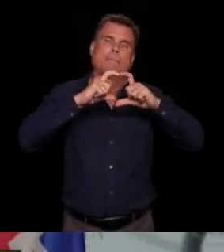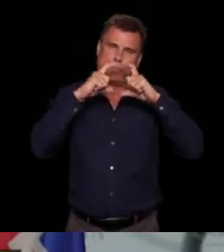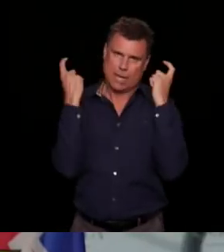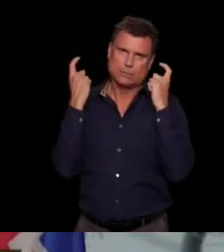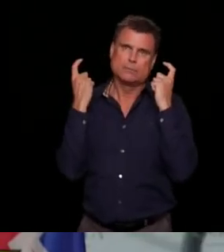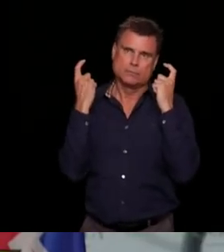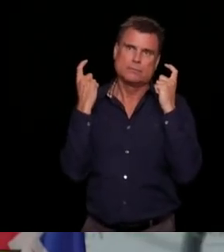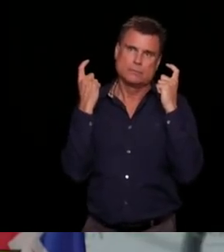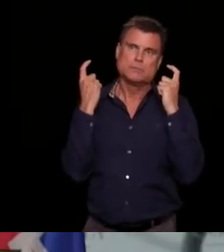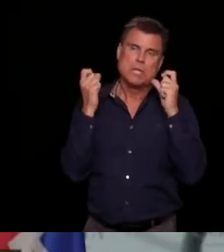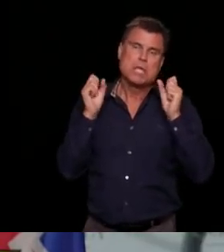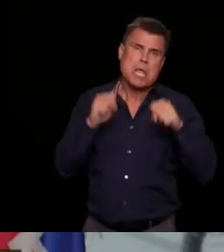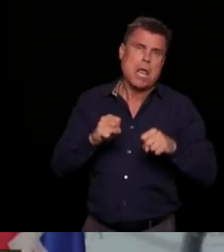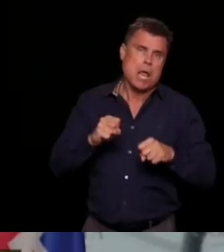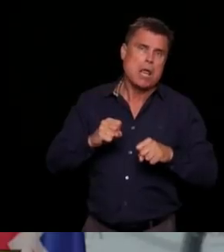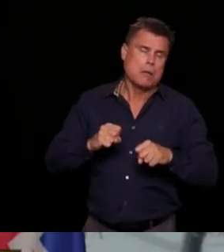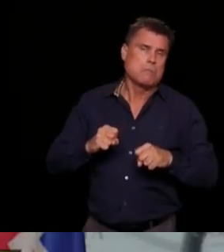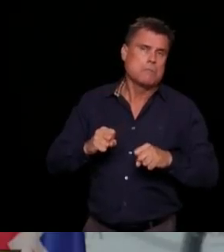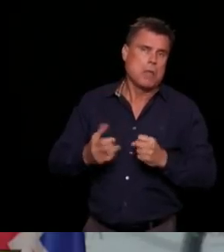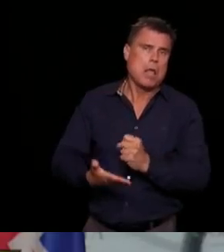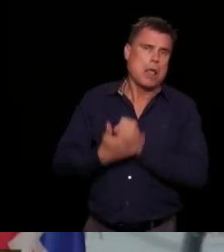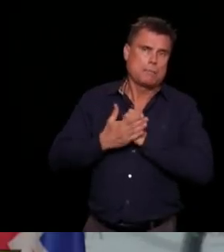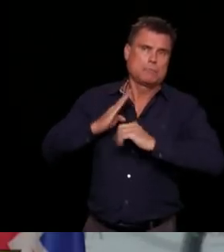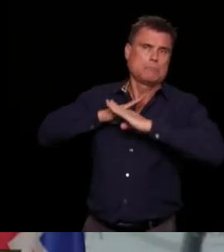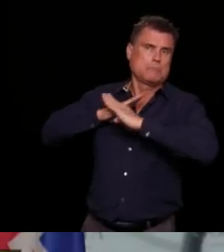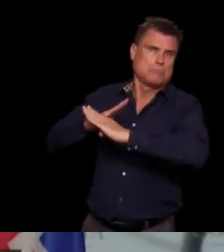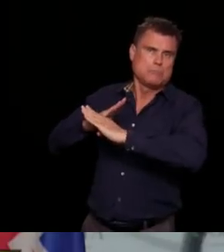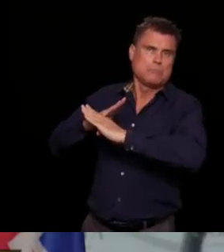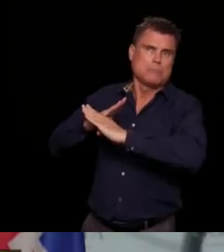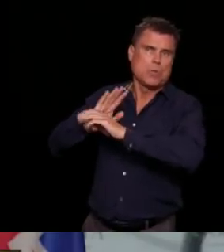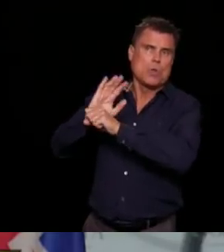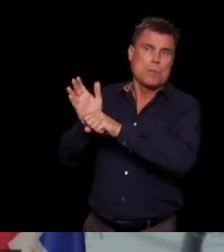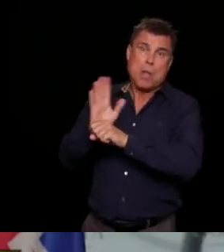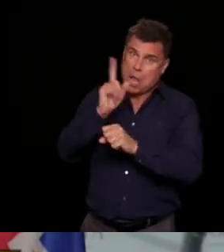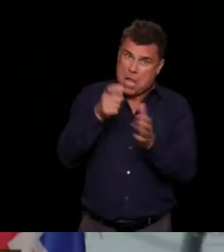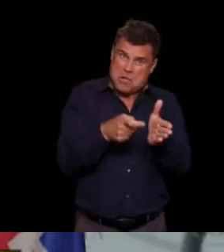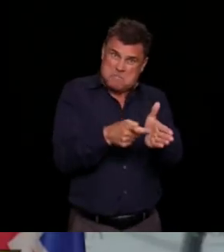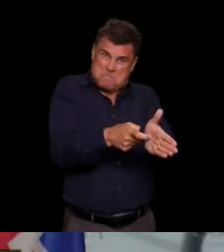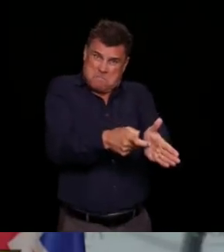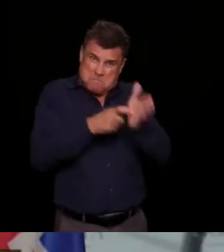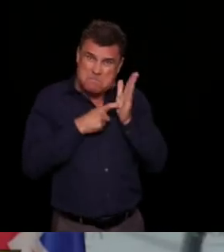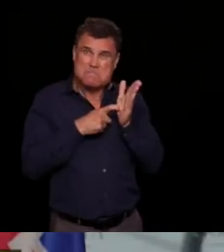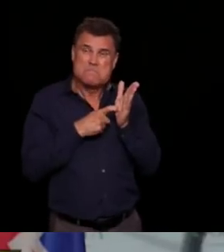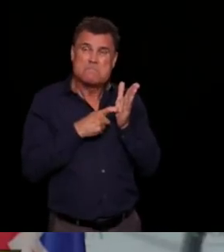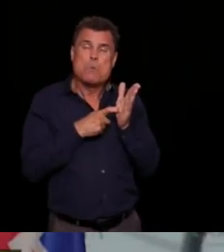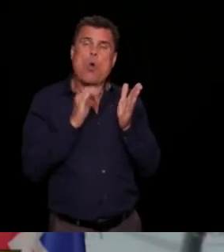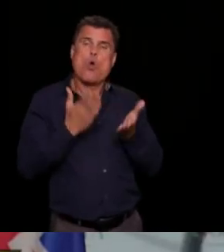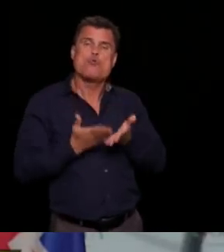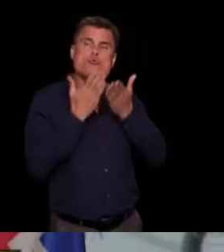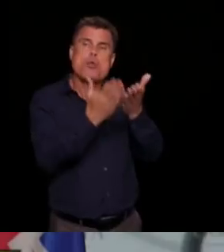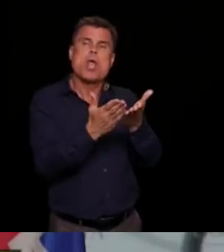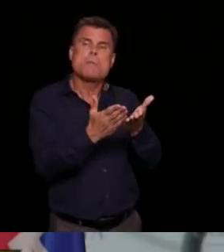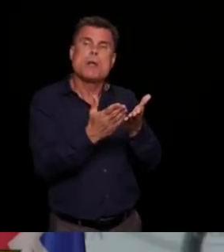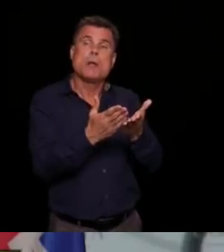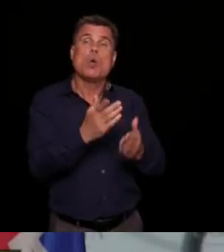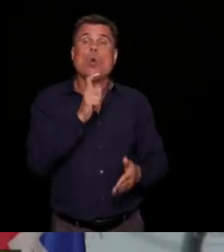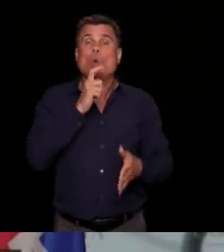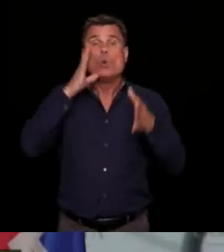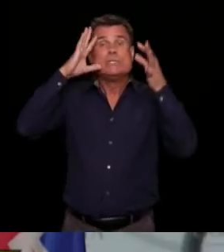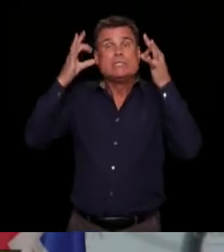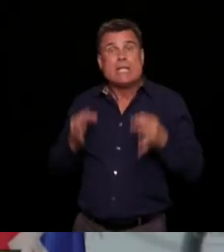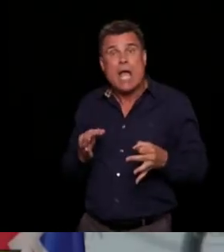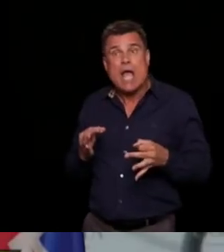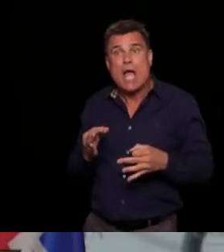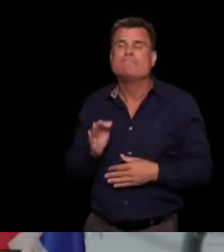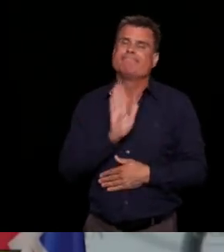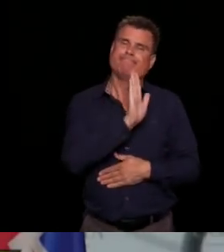helpful. With respect to making it mandatory or recommended, that's often the decision of the organization that puts that